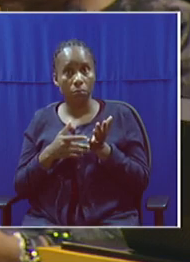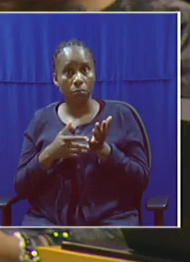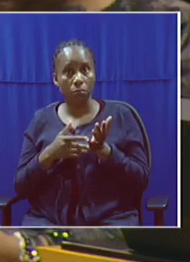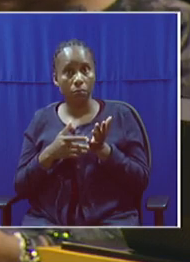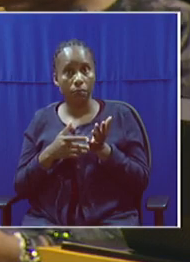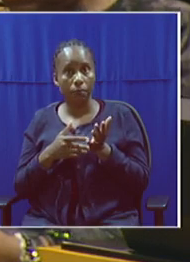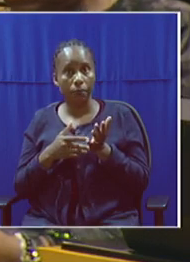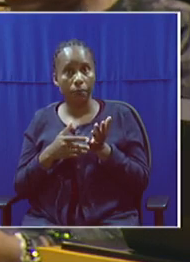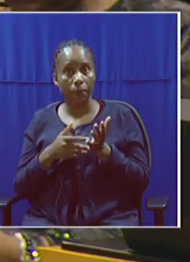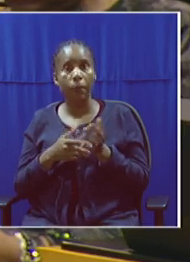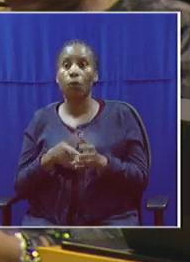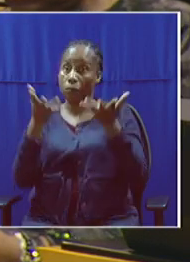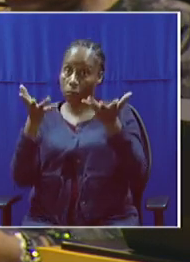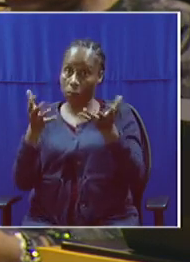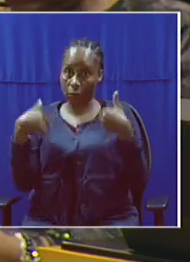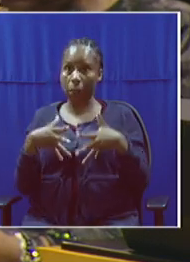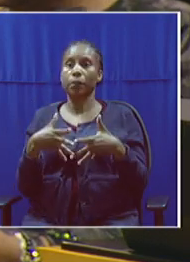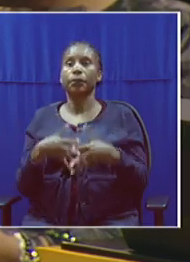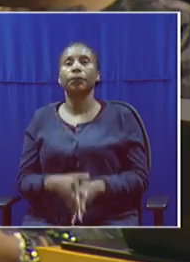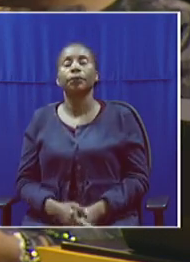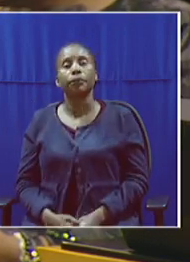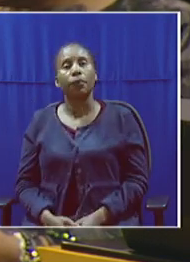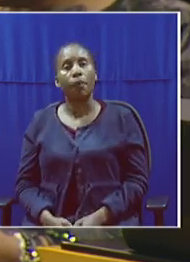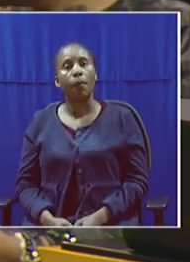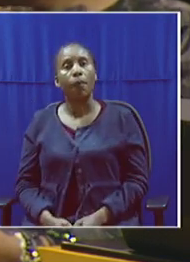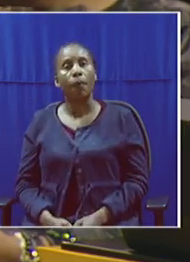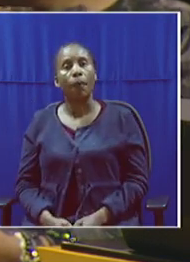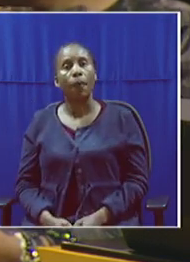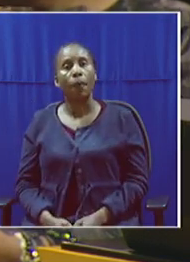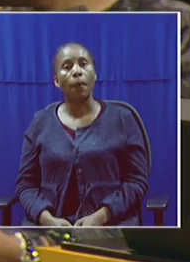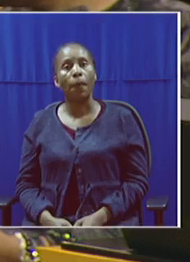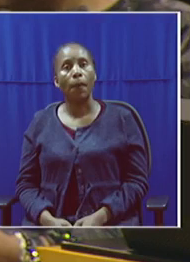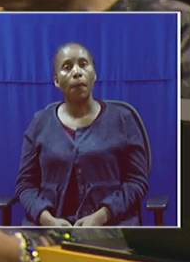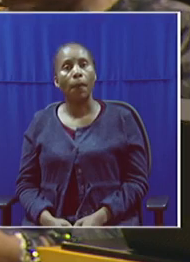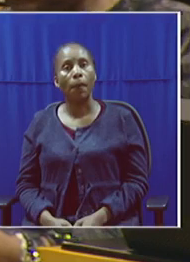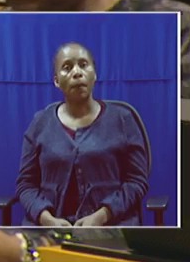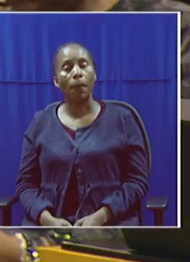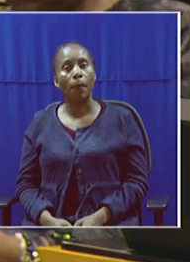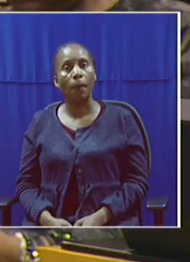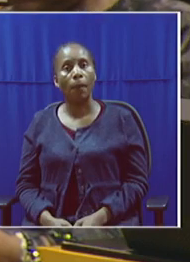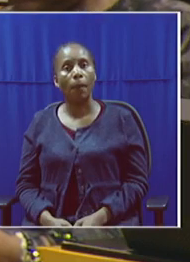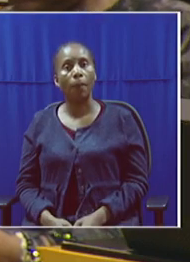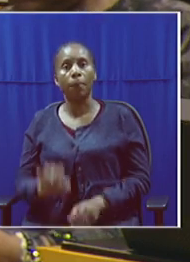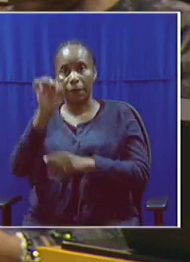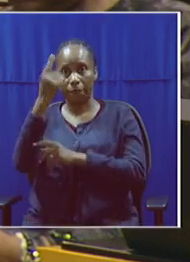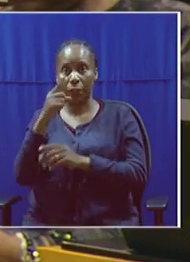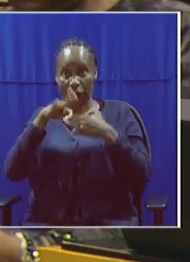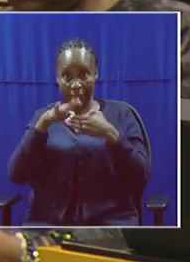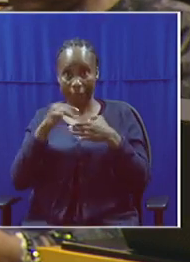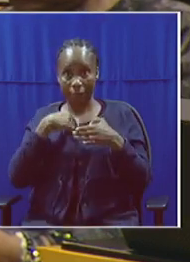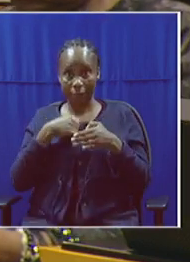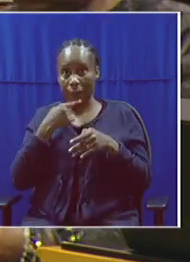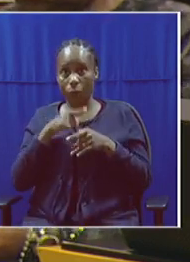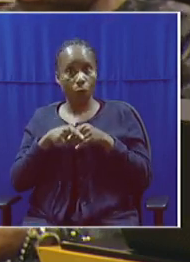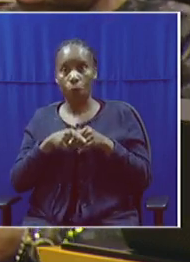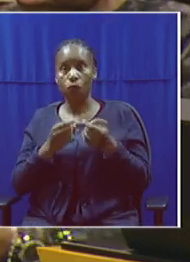technology there you are I'm not a lobbyist for any technology that's the first reason the